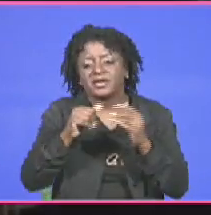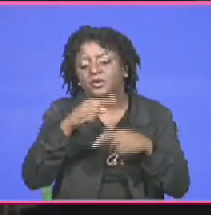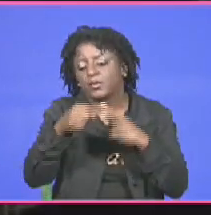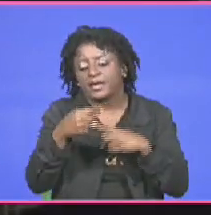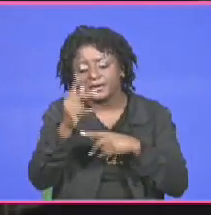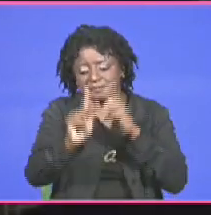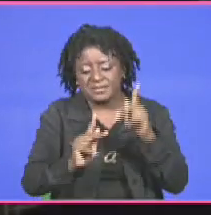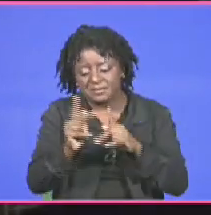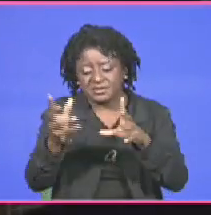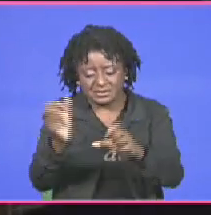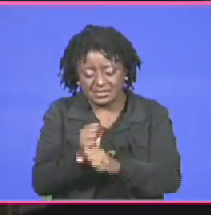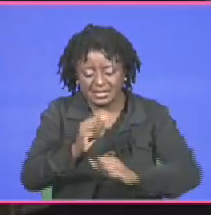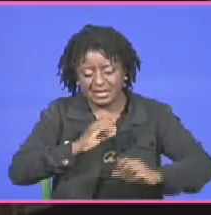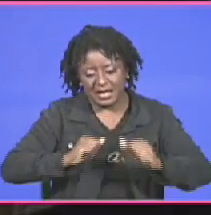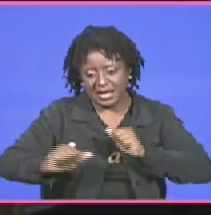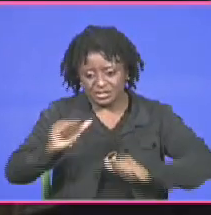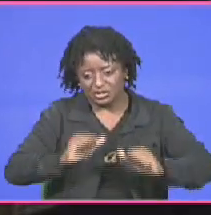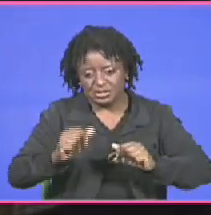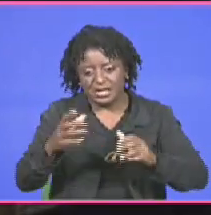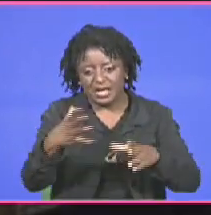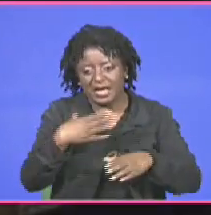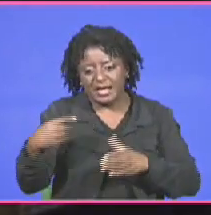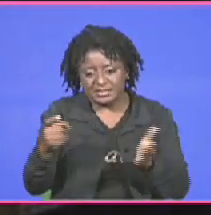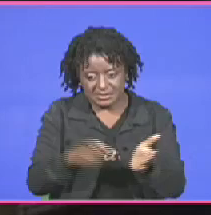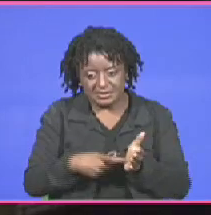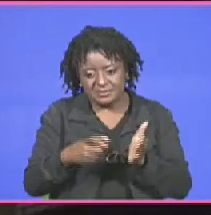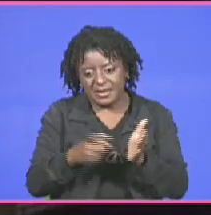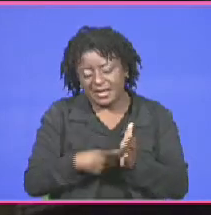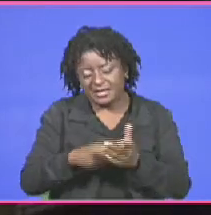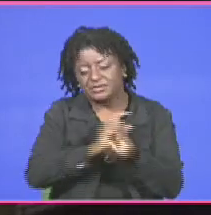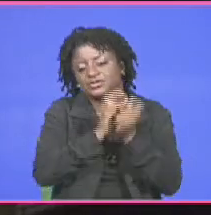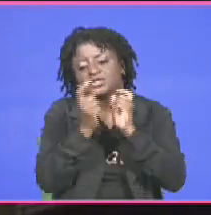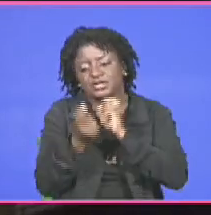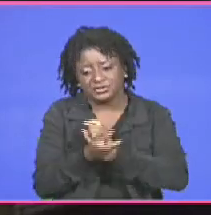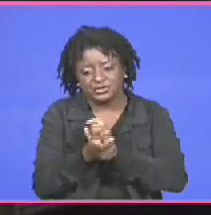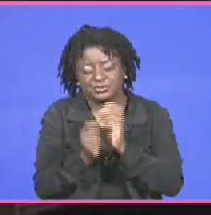action and demand change. Clint Watson, ZNS Network News.